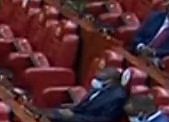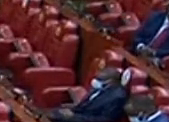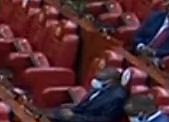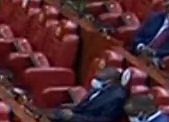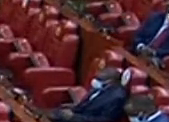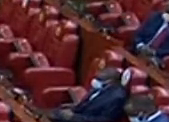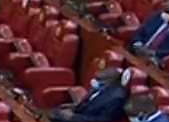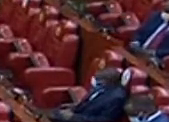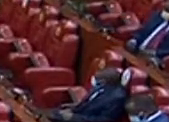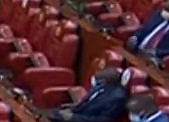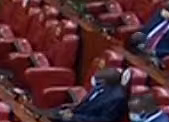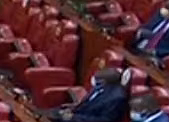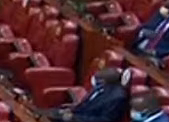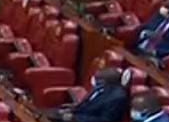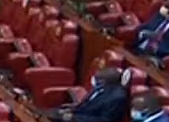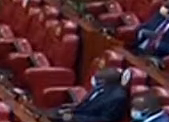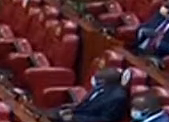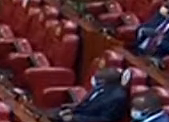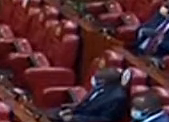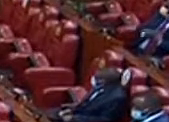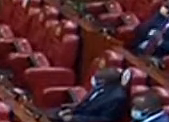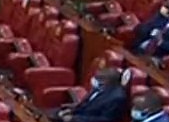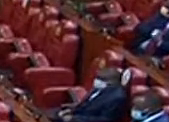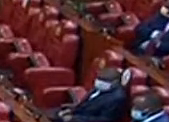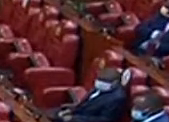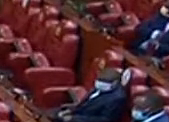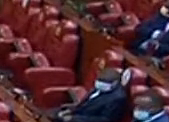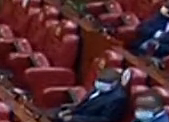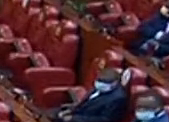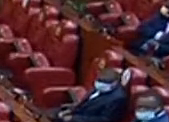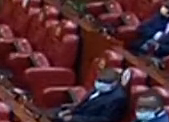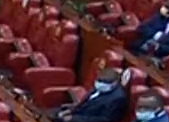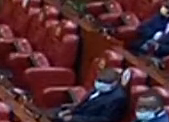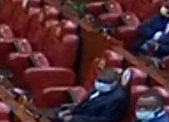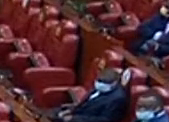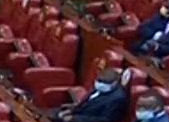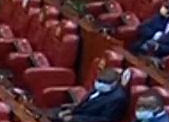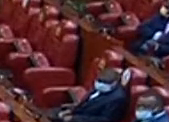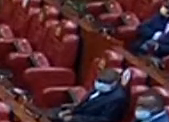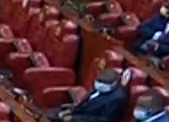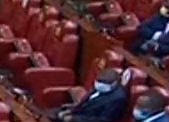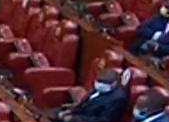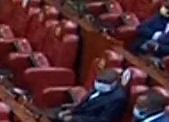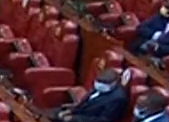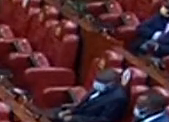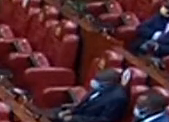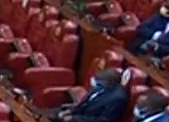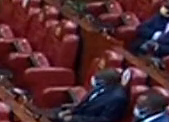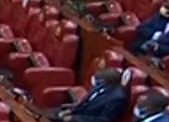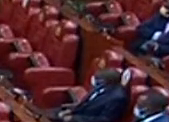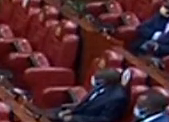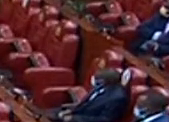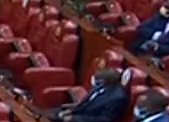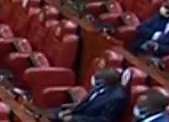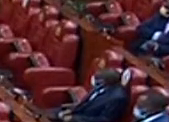number to allow for it to proceed with the business of the